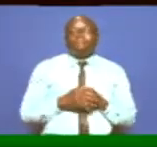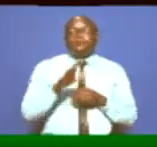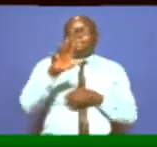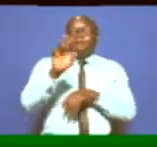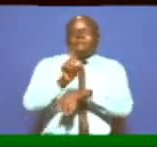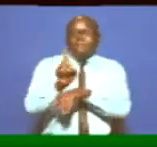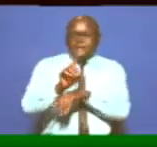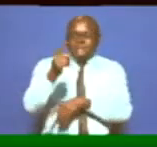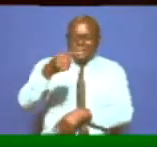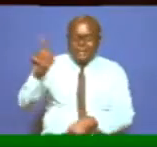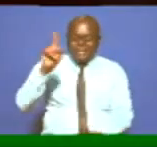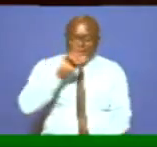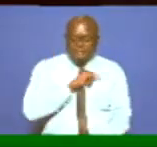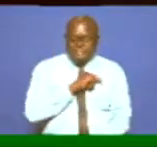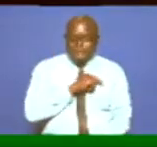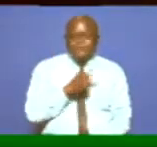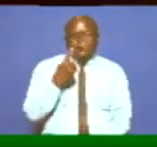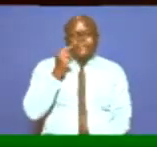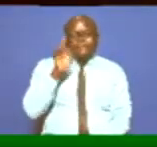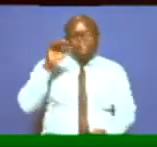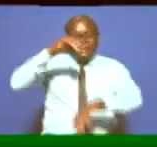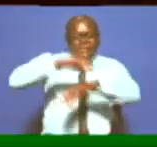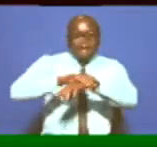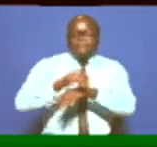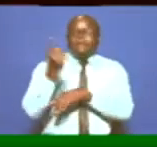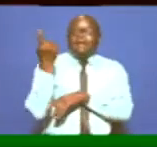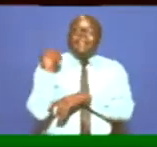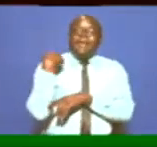is. See if we could raise the numbers.